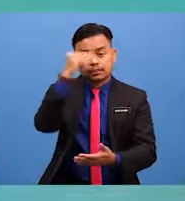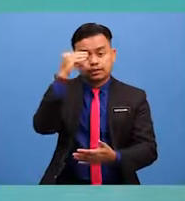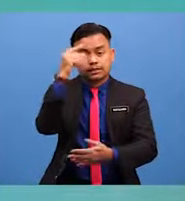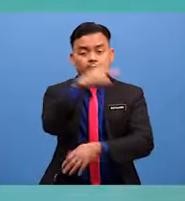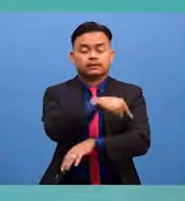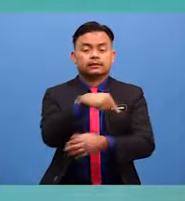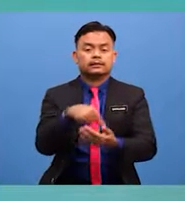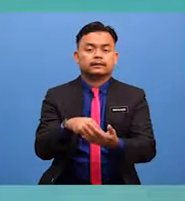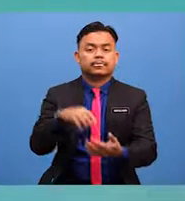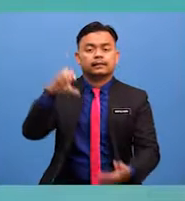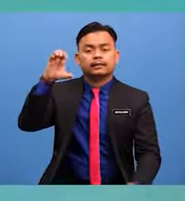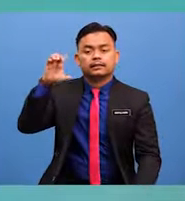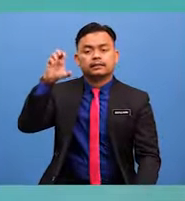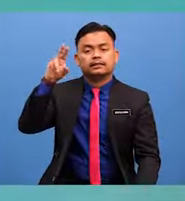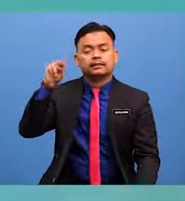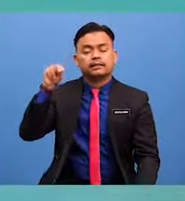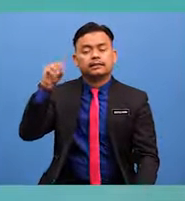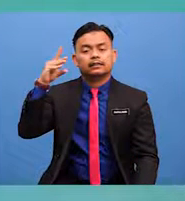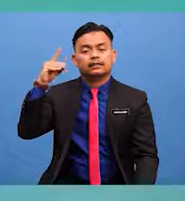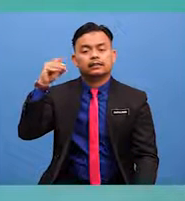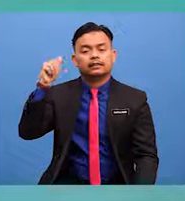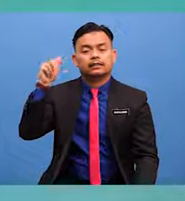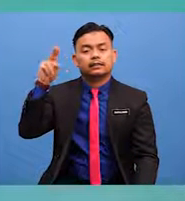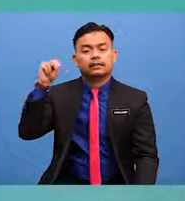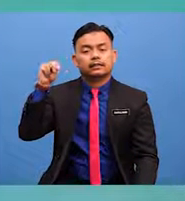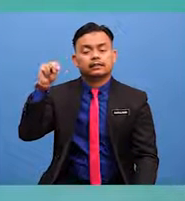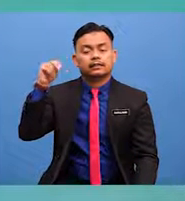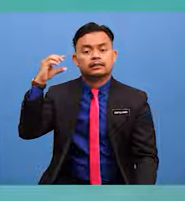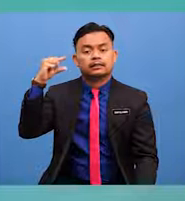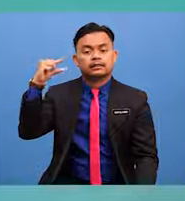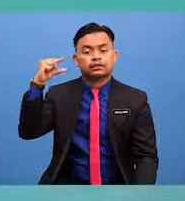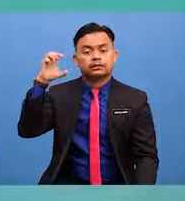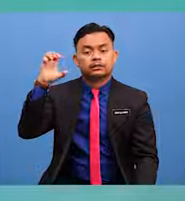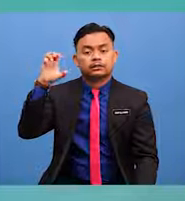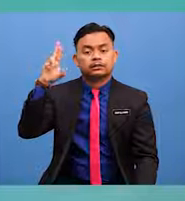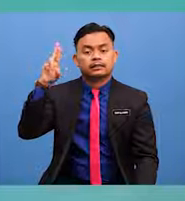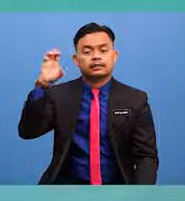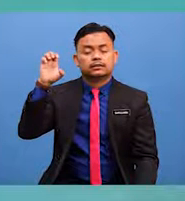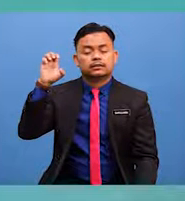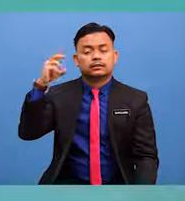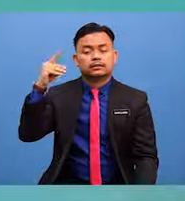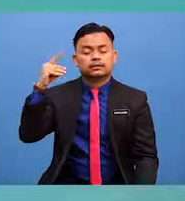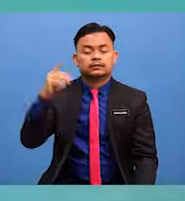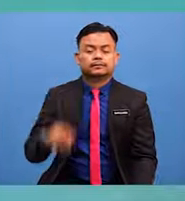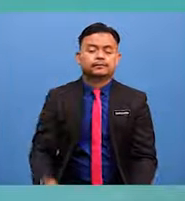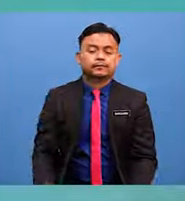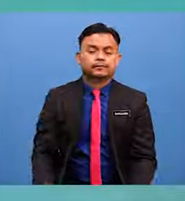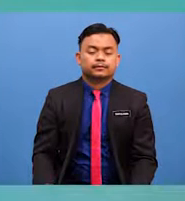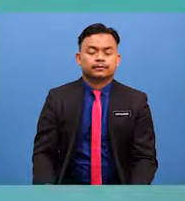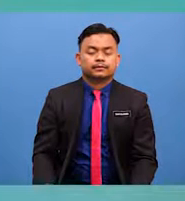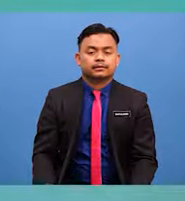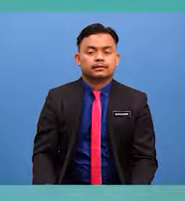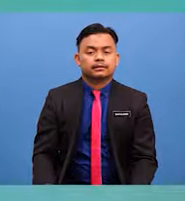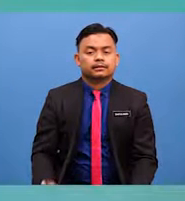Endangered. Repeat after me. Endangered. Well done. Let's say these two words